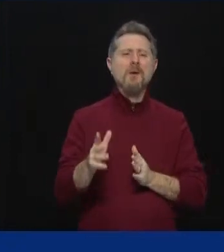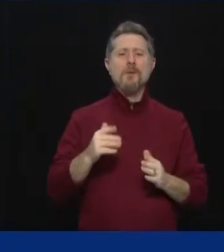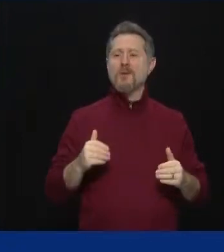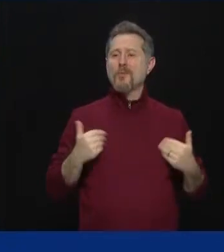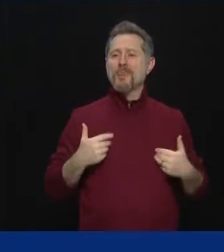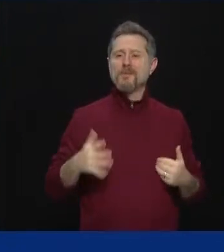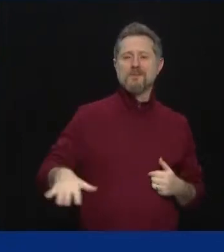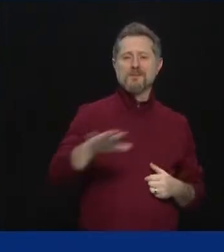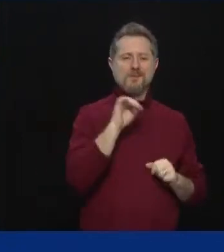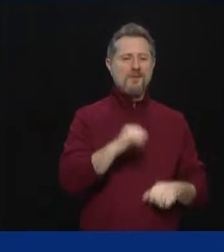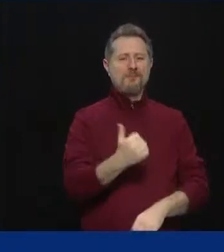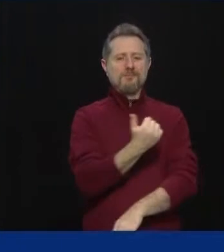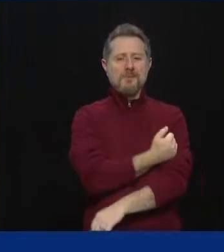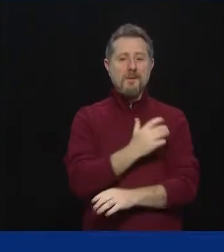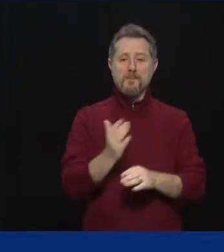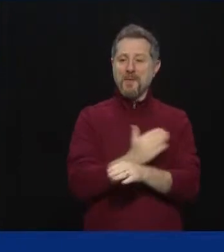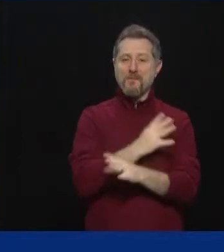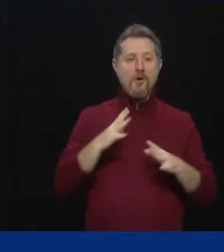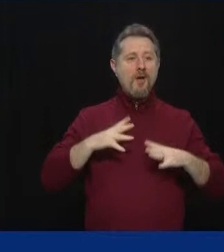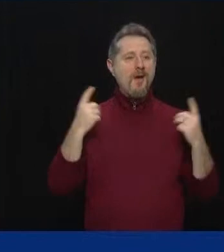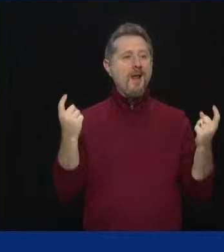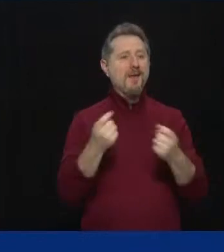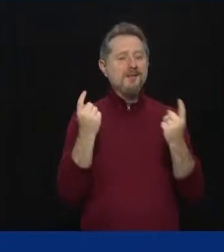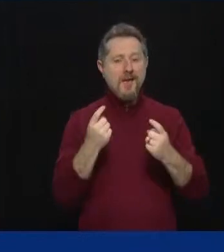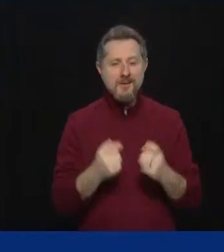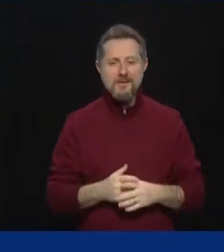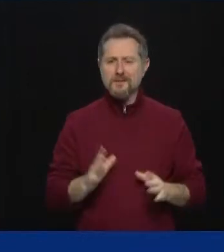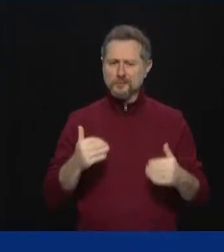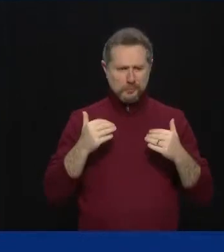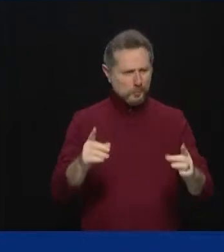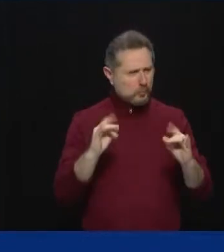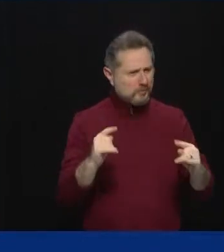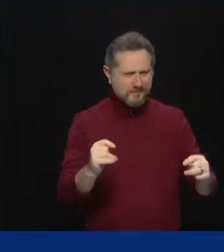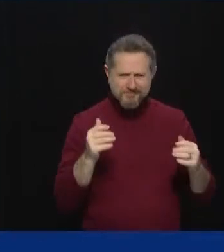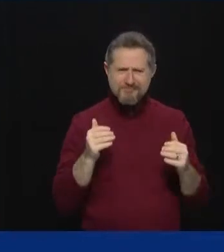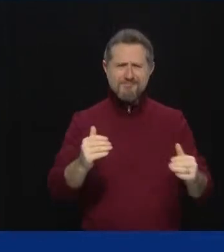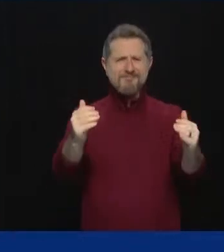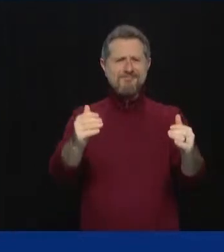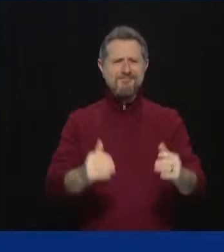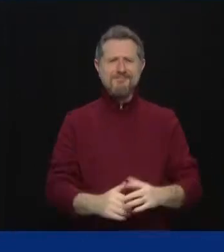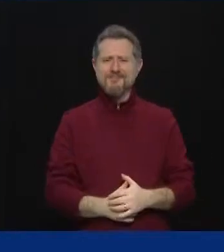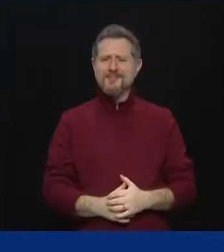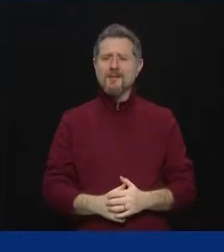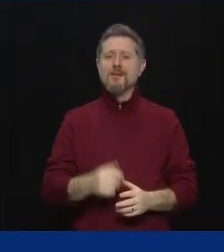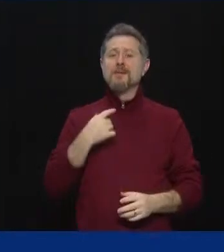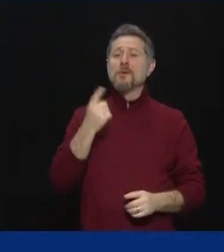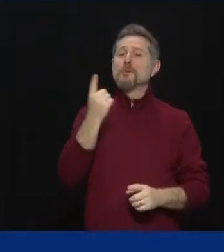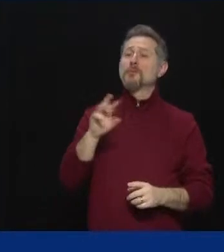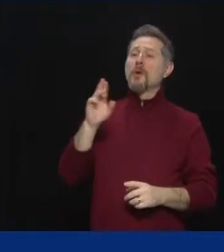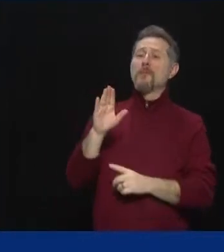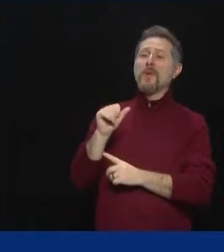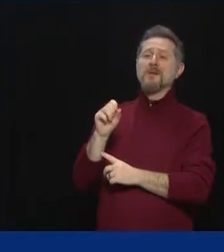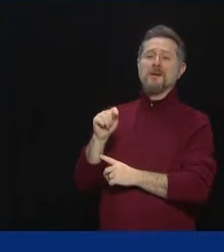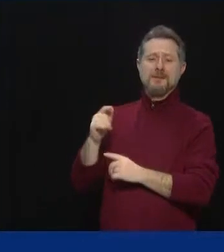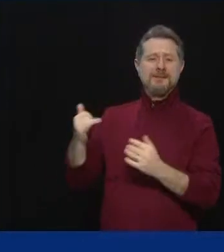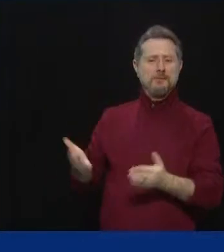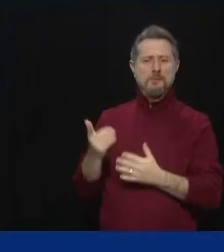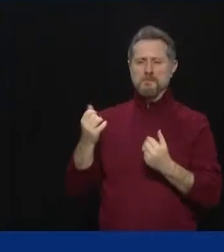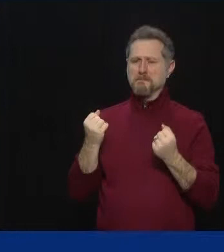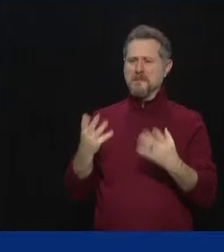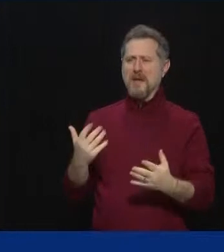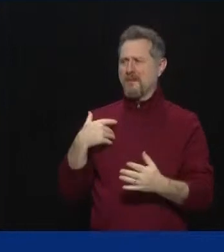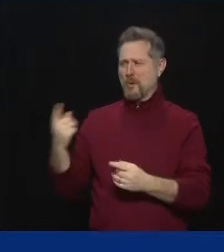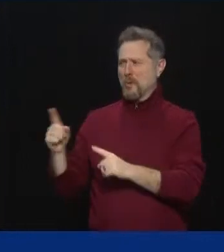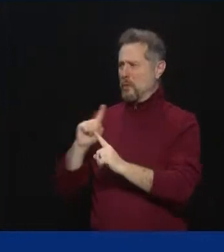before the holidays. Let's get it done. I also want to just, and that's why I have Dr. Bassett here, because there's still a lot of questions about the